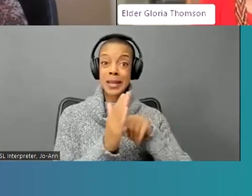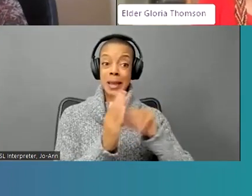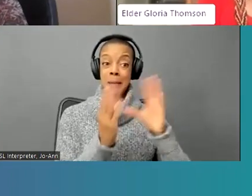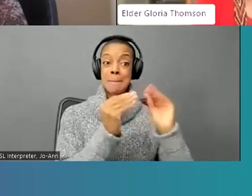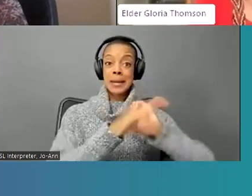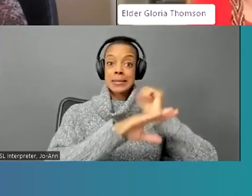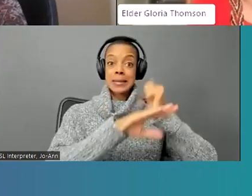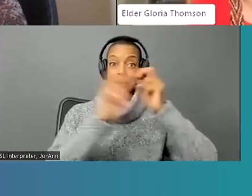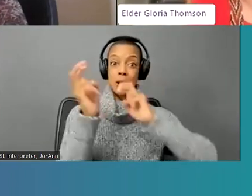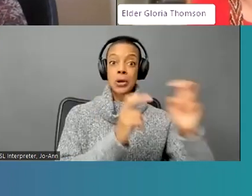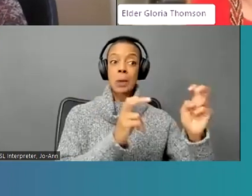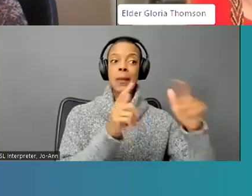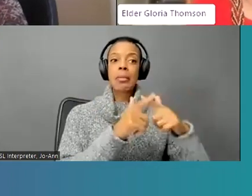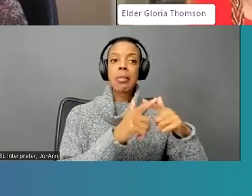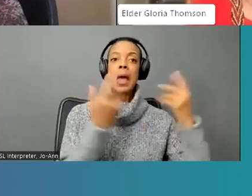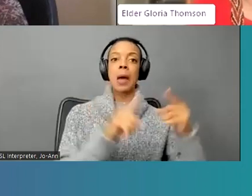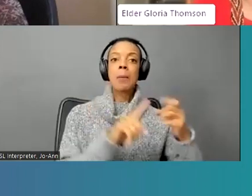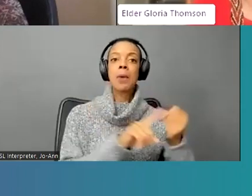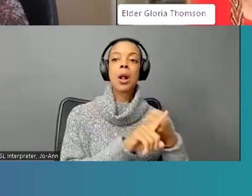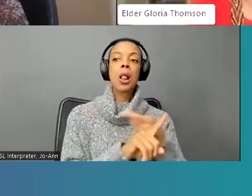the original thing. So